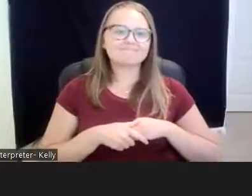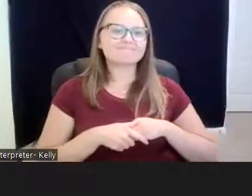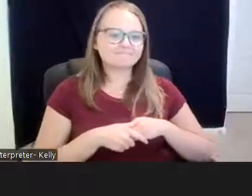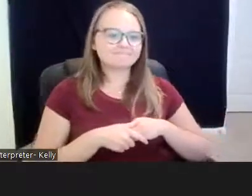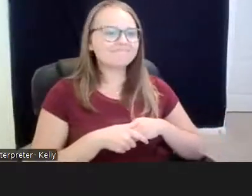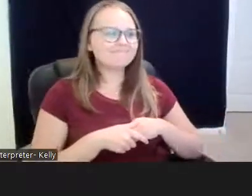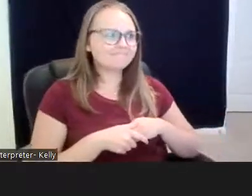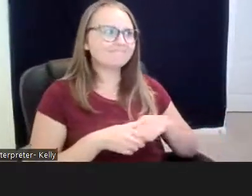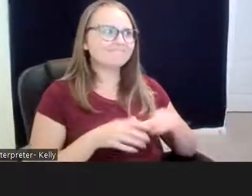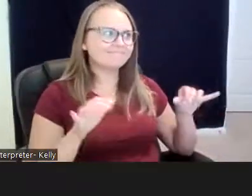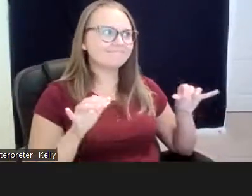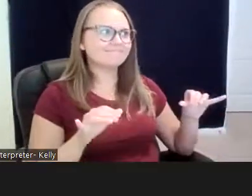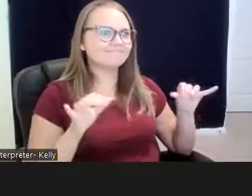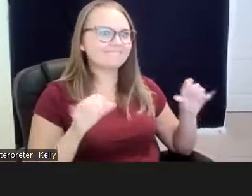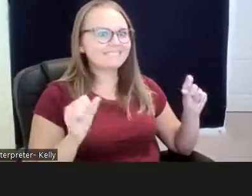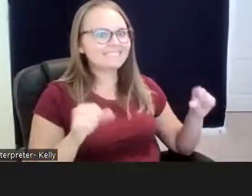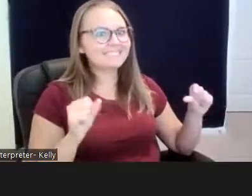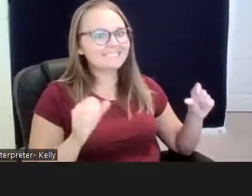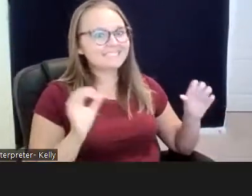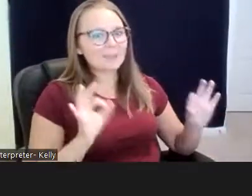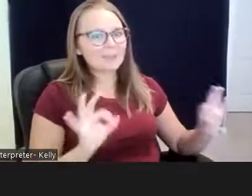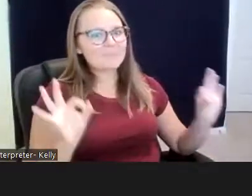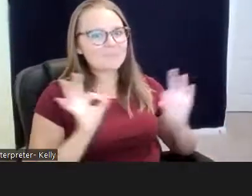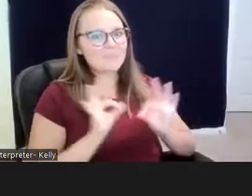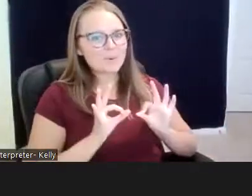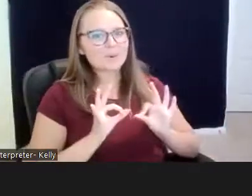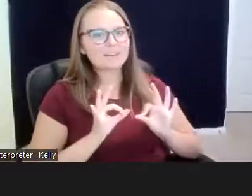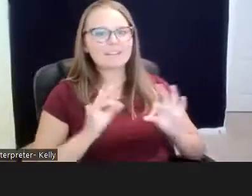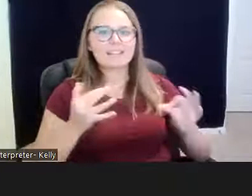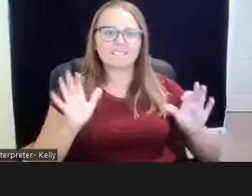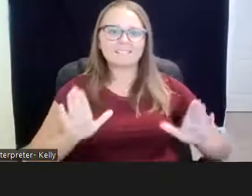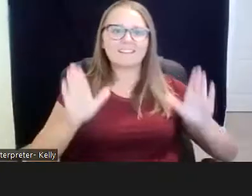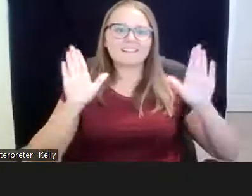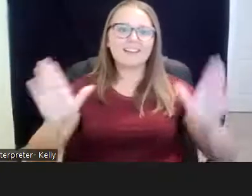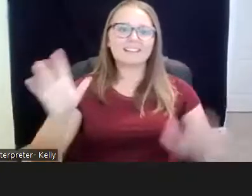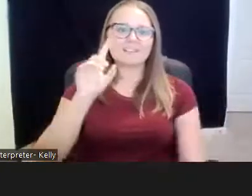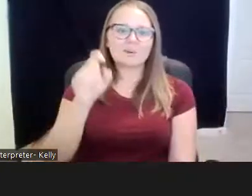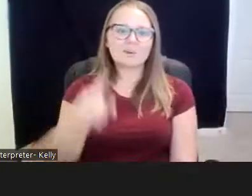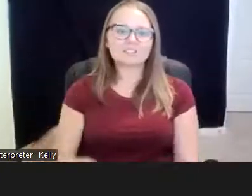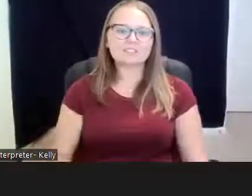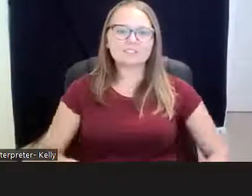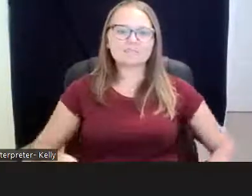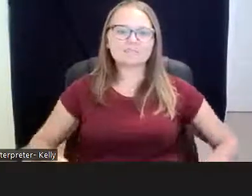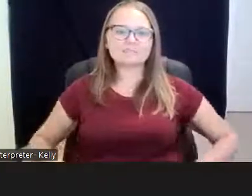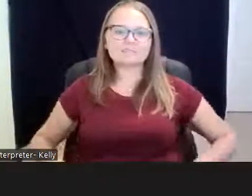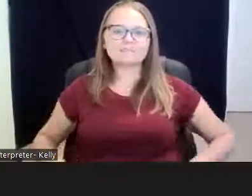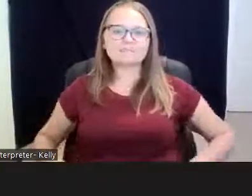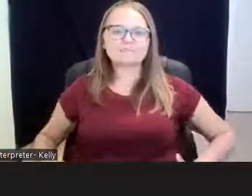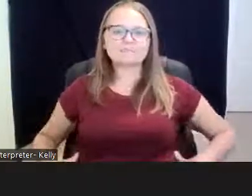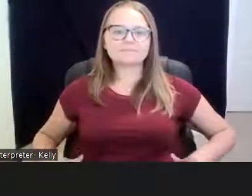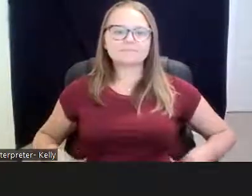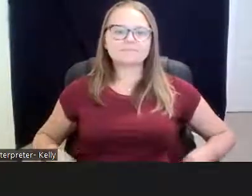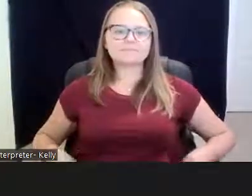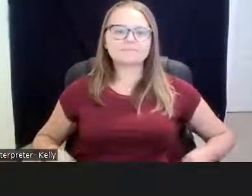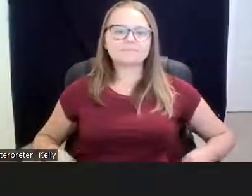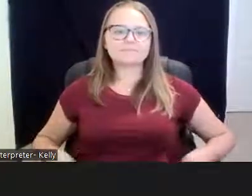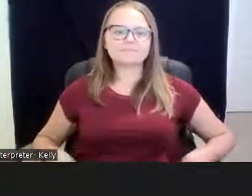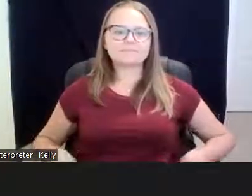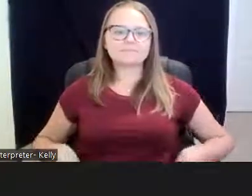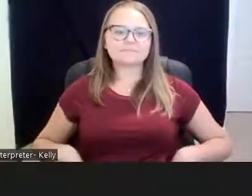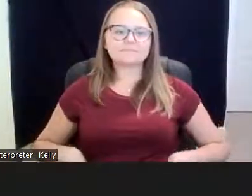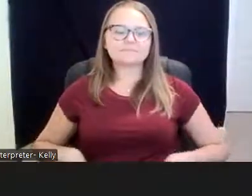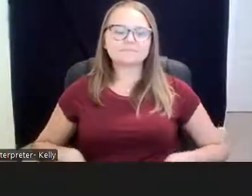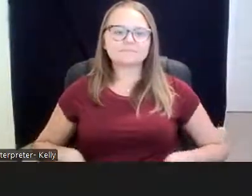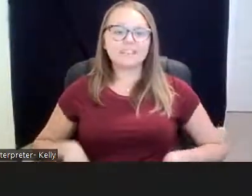That is so important. What a fantastic question. And that's actually one of the things that